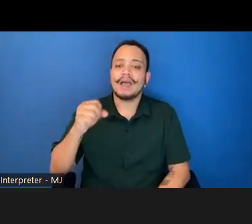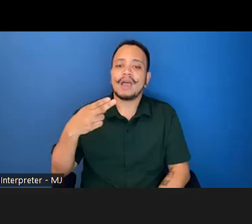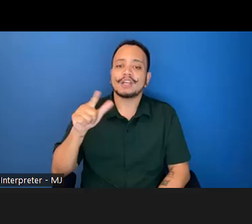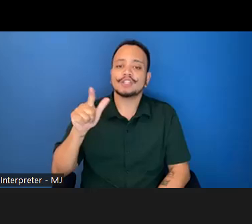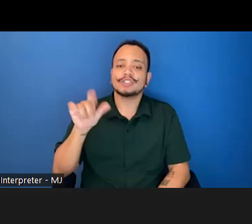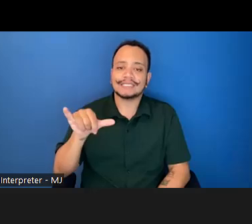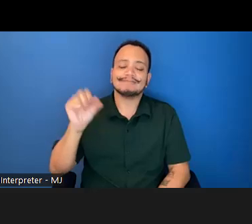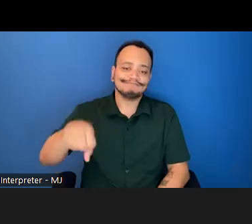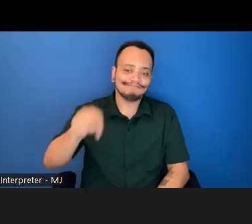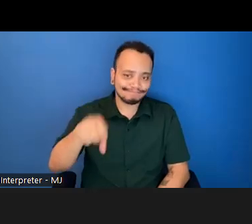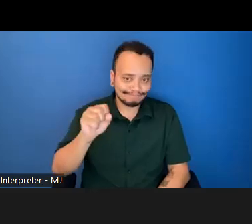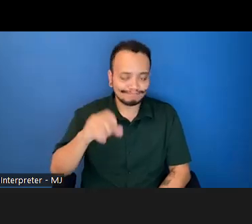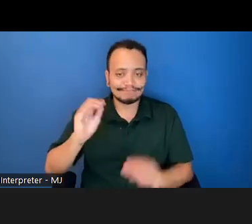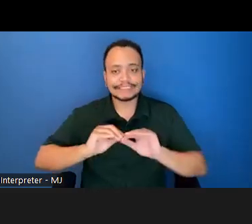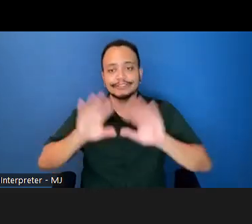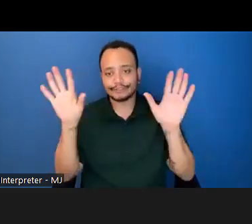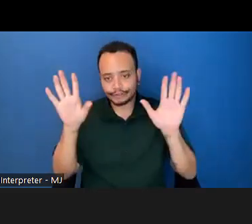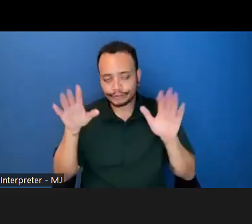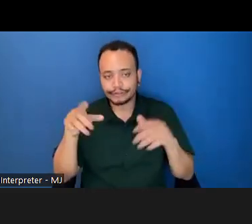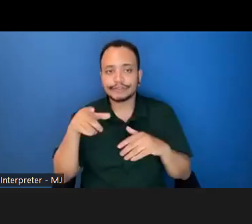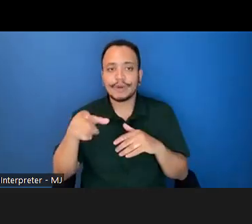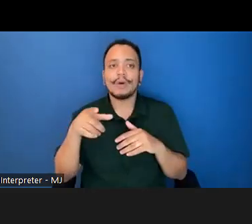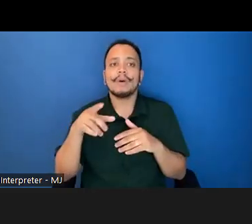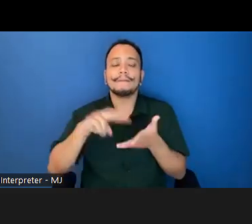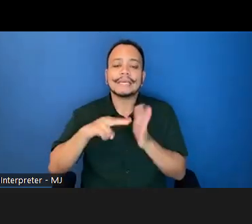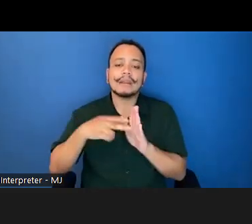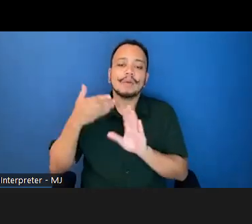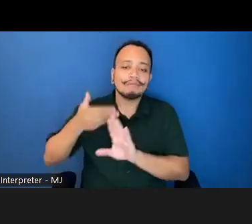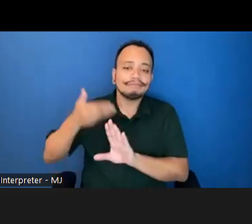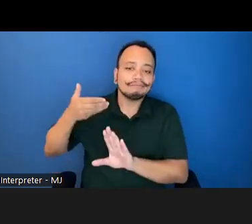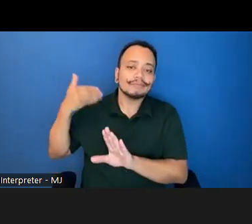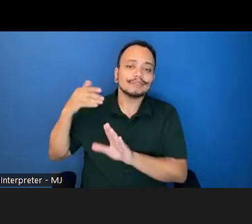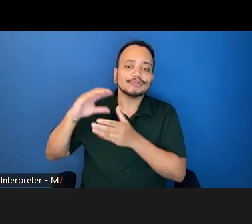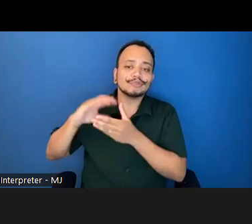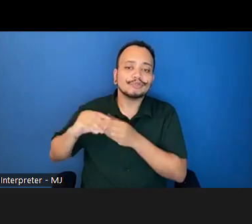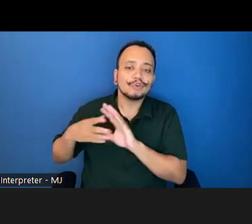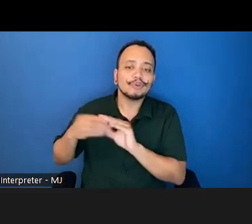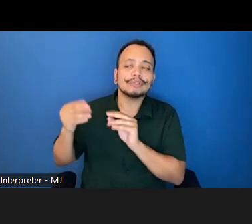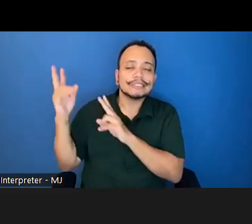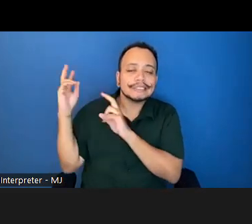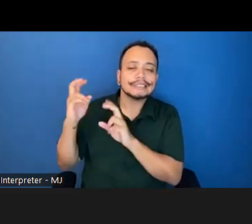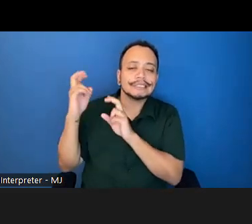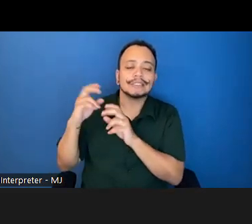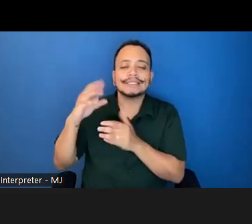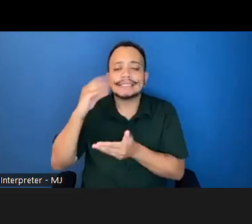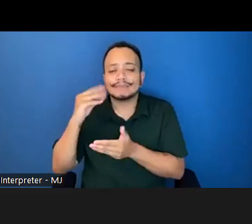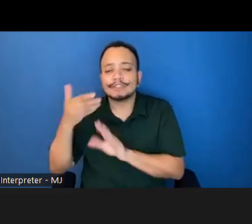you're saying a story about experiences. So it's more like a self-reflective thing